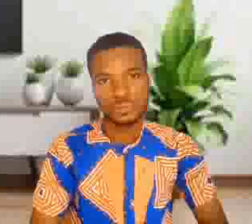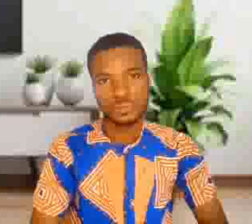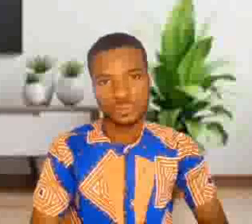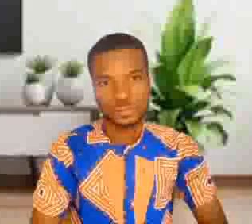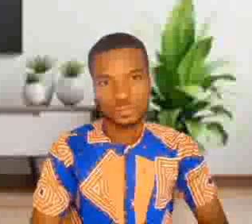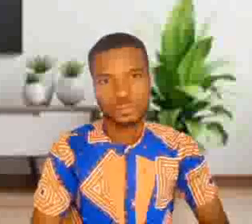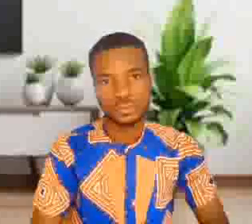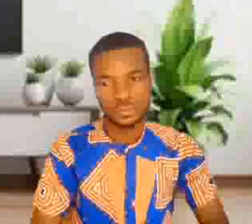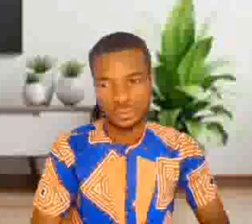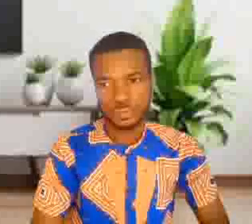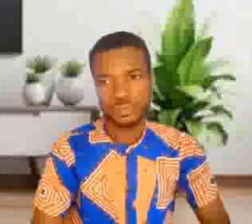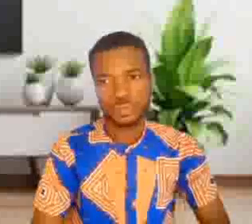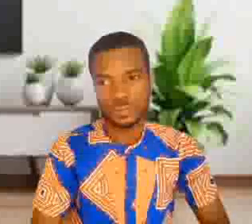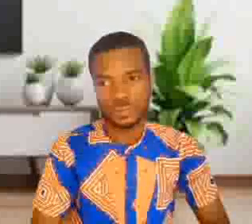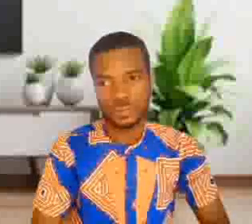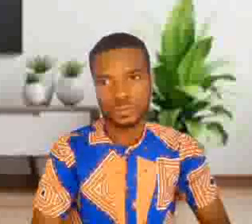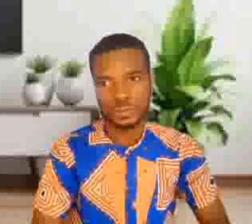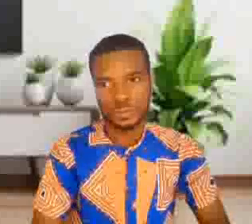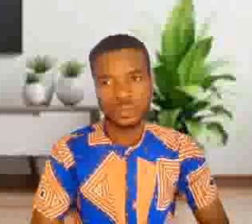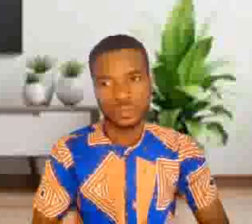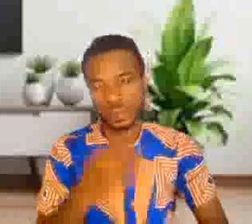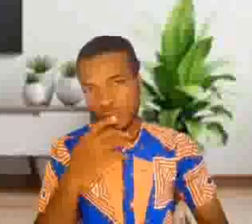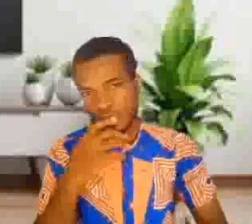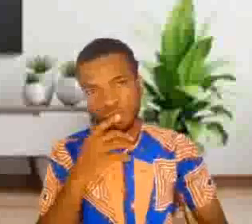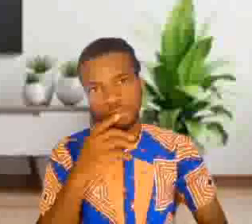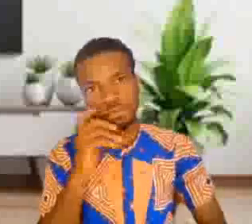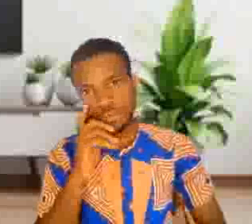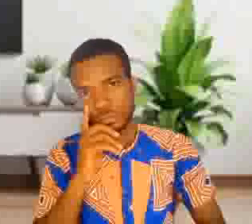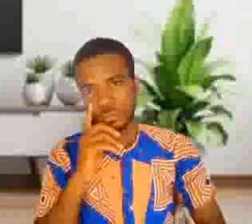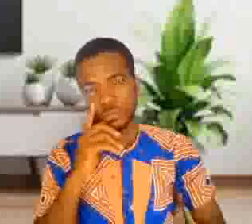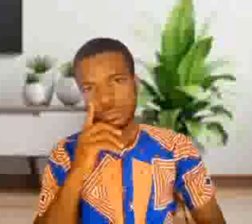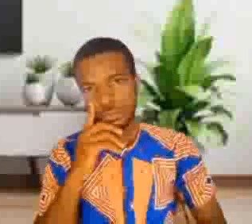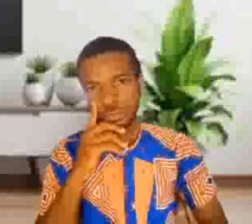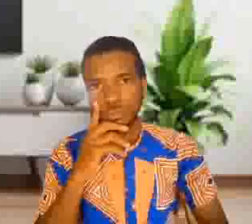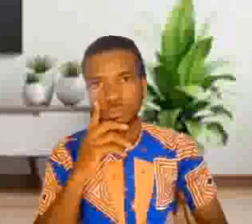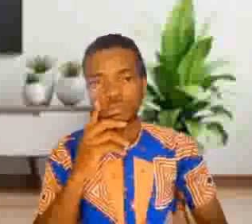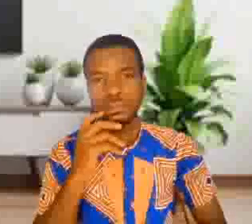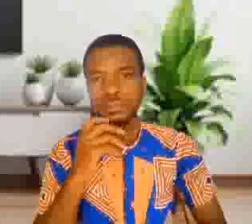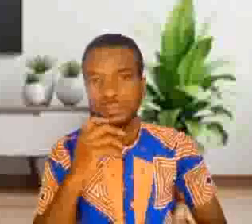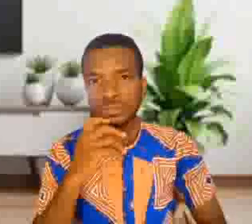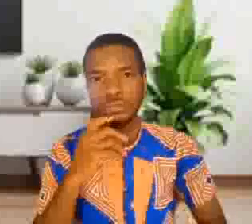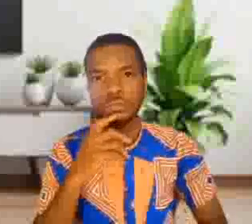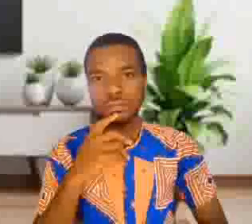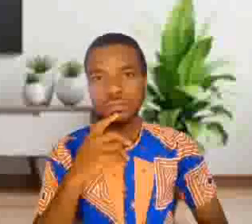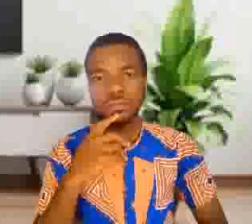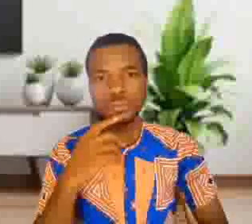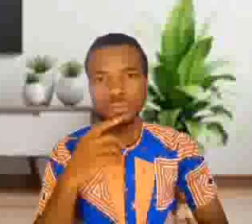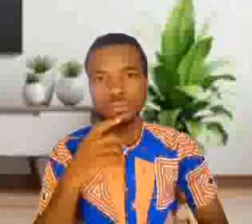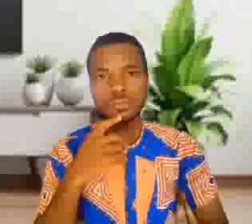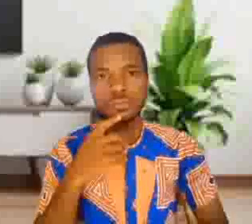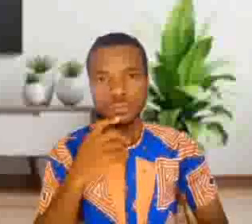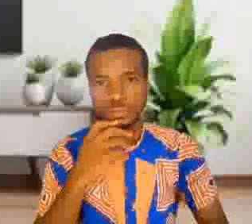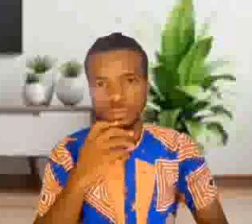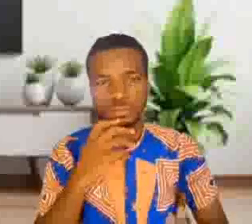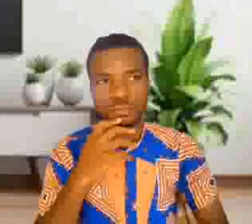If you don't eat for 21 days, your life, the life of the blood, can depart. The flesh will die because